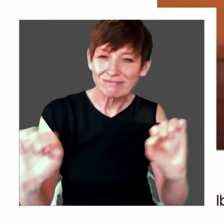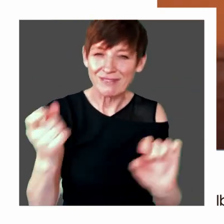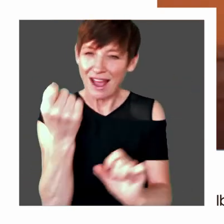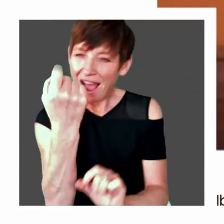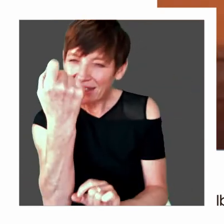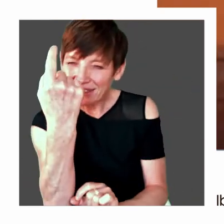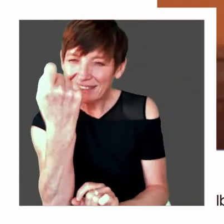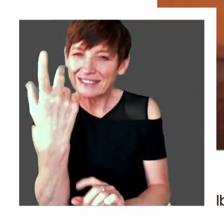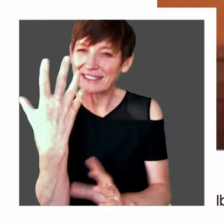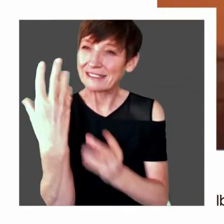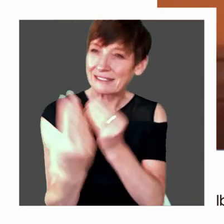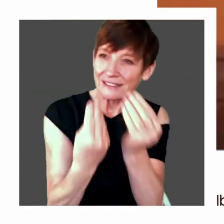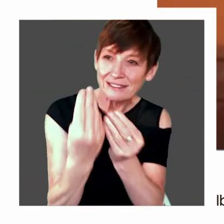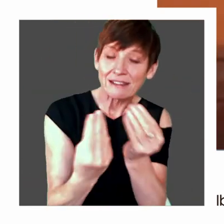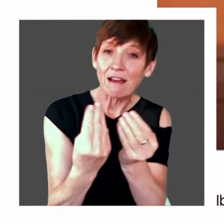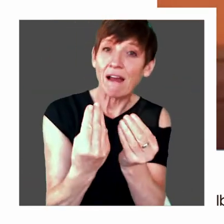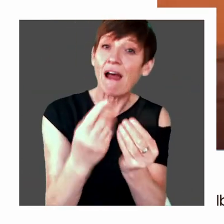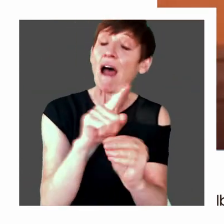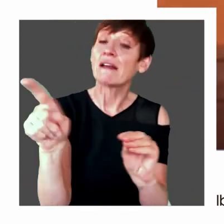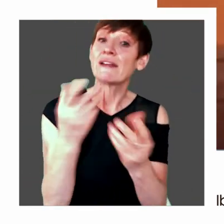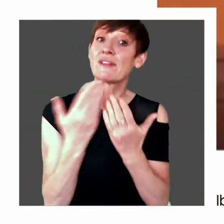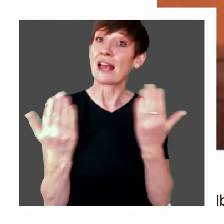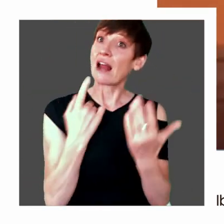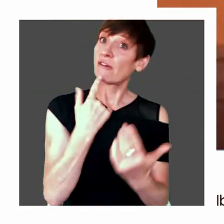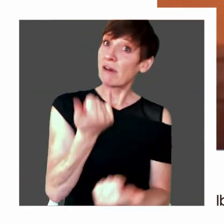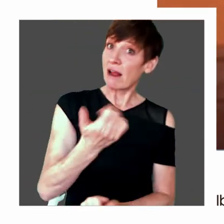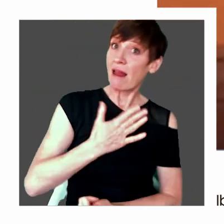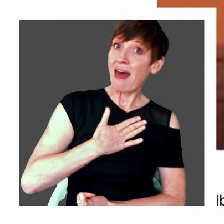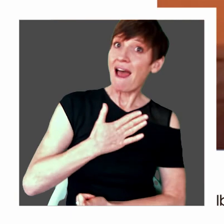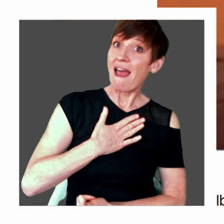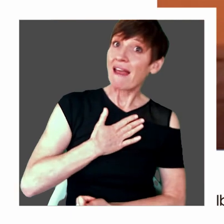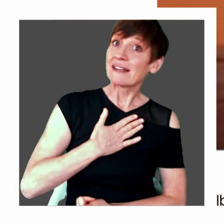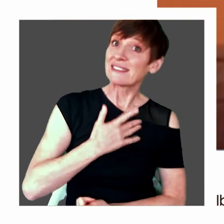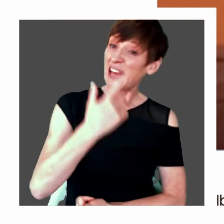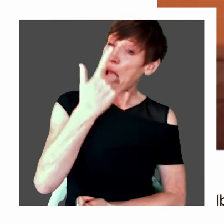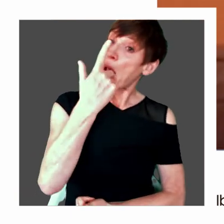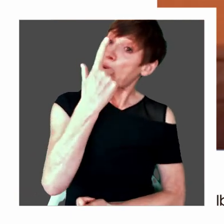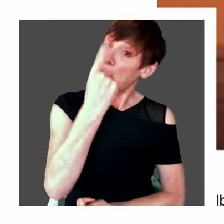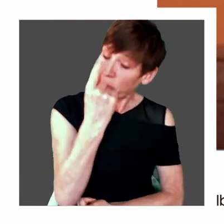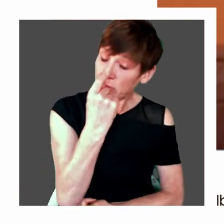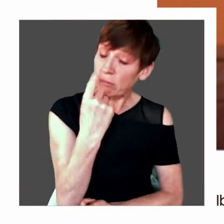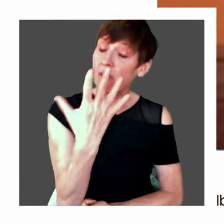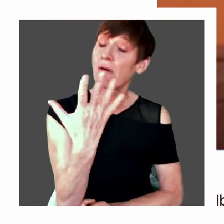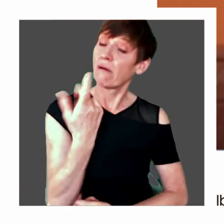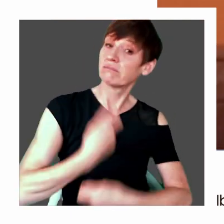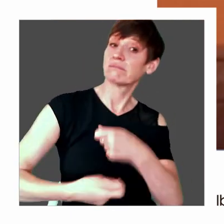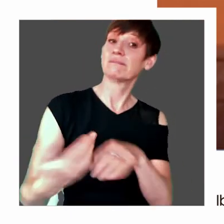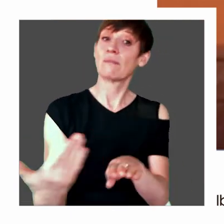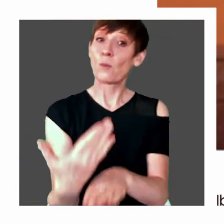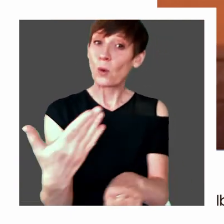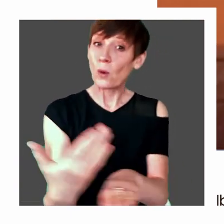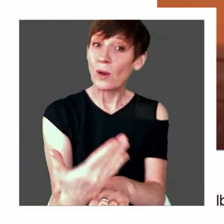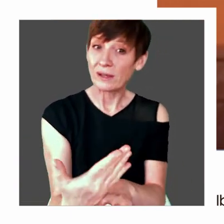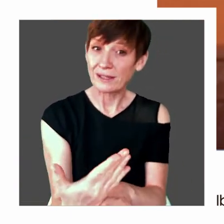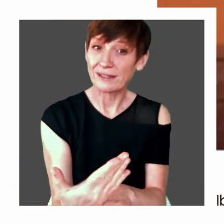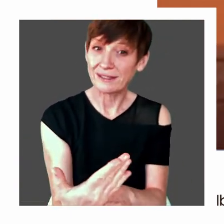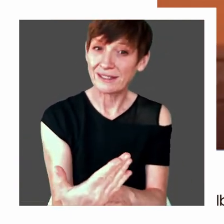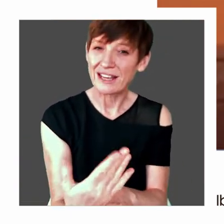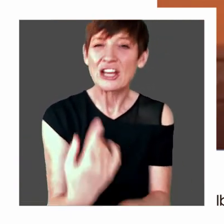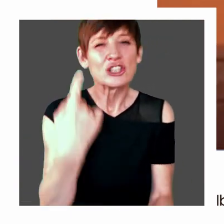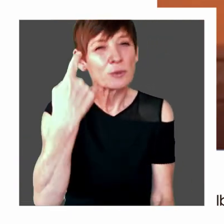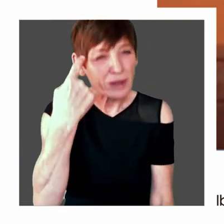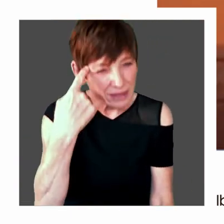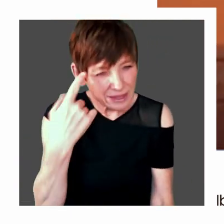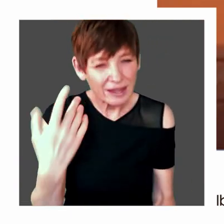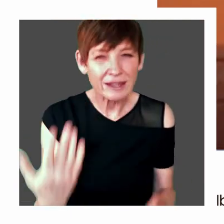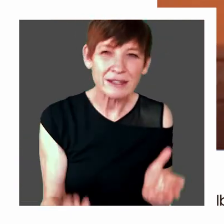they want to take on your project or community project. So I think pretty much